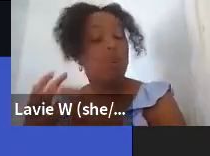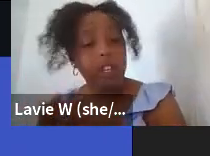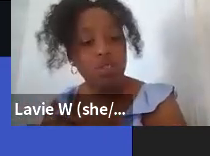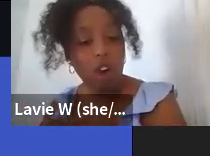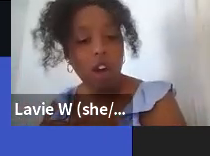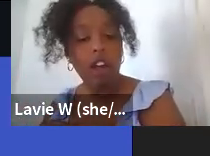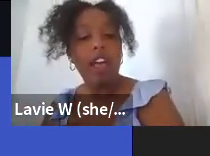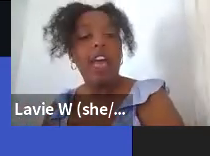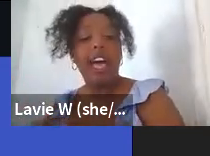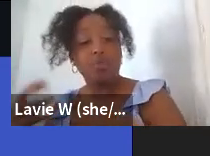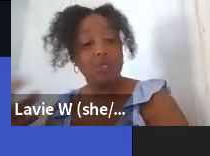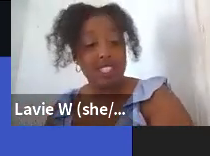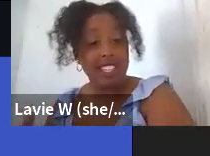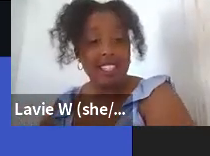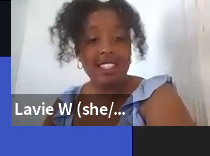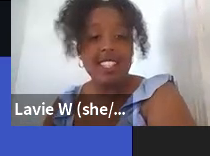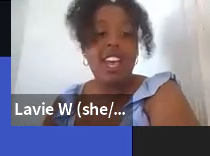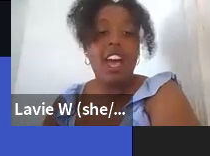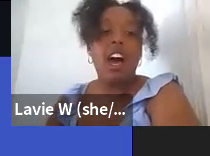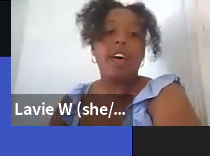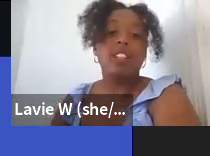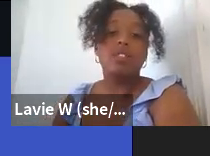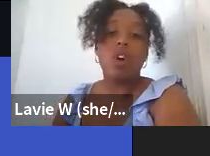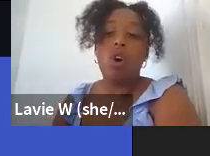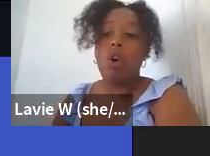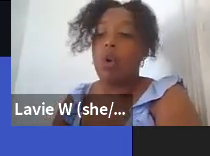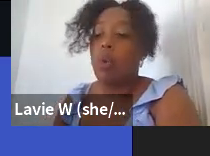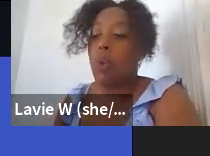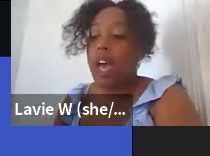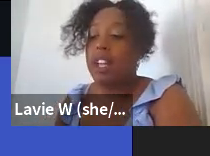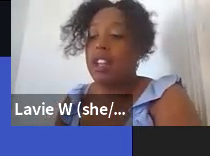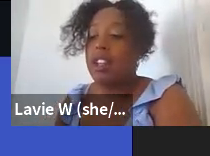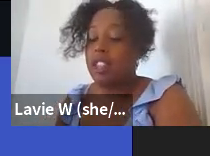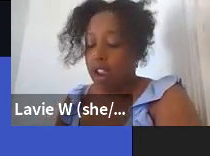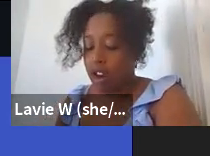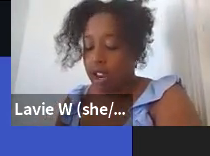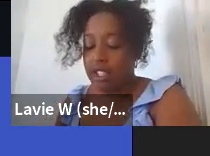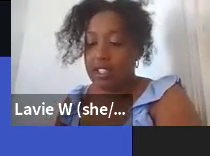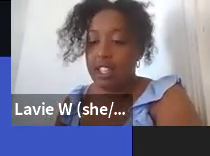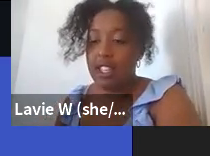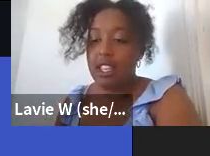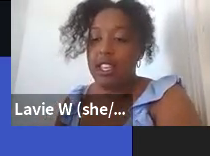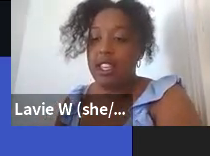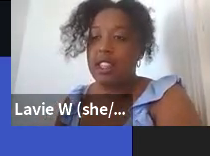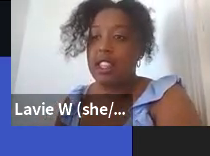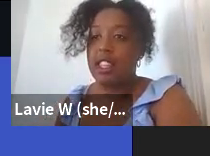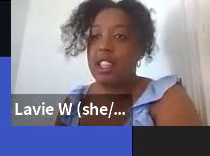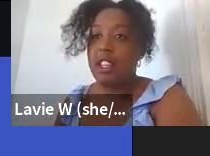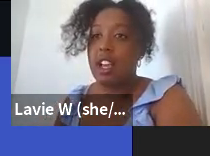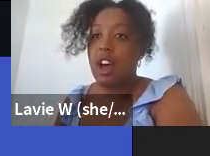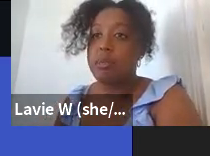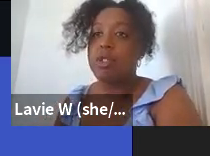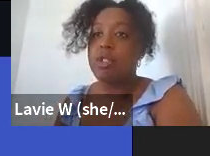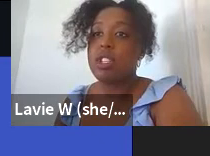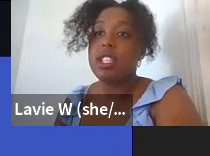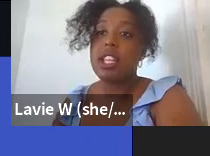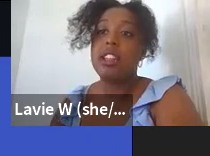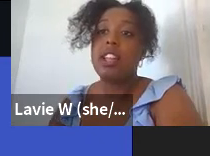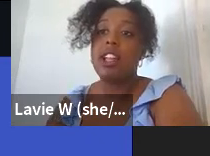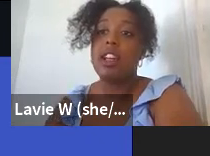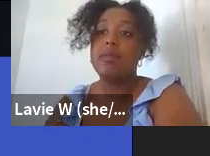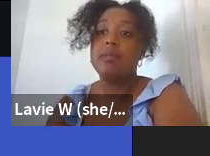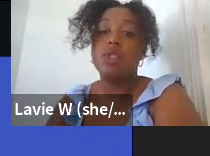these structures are quite strong and resilient. And so when there is the